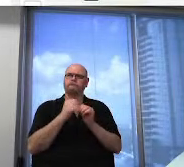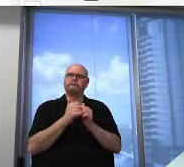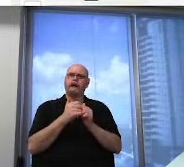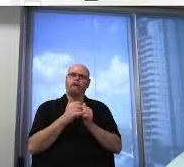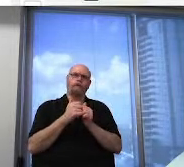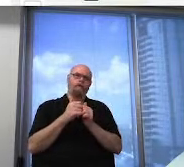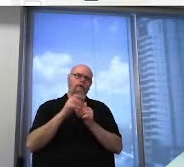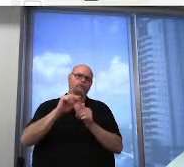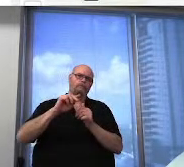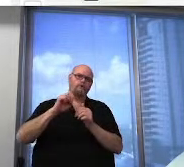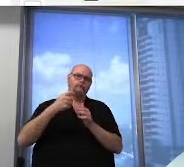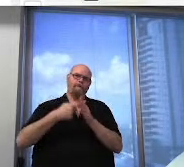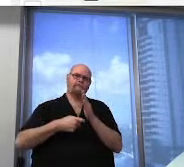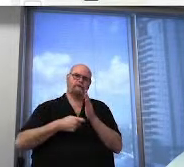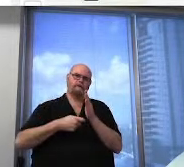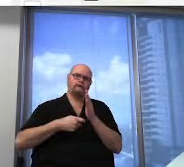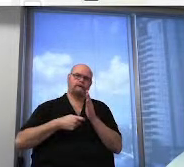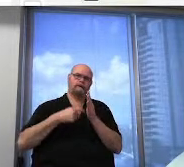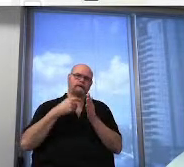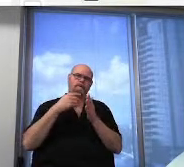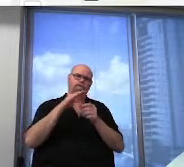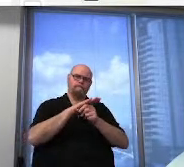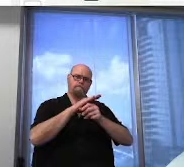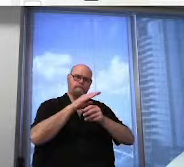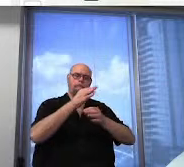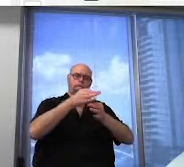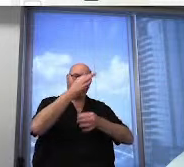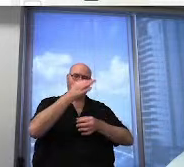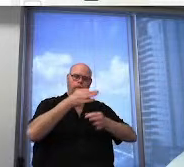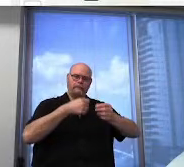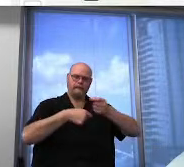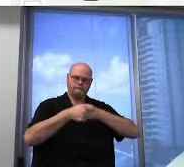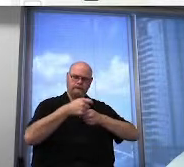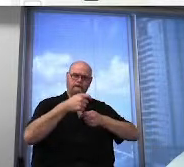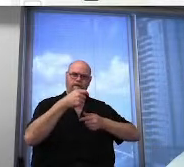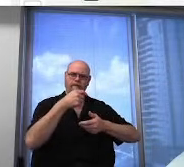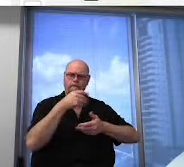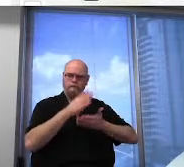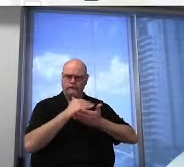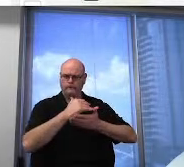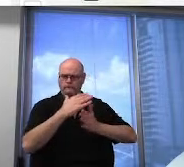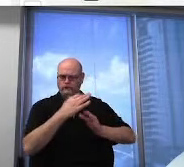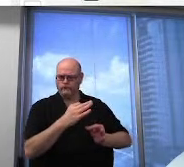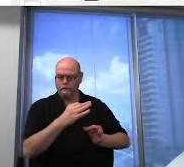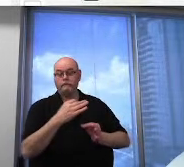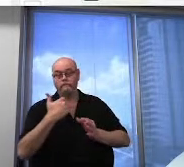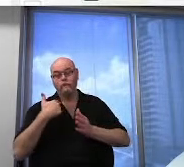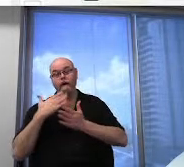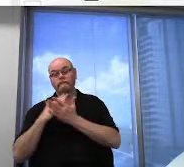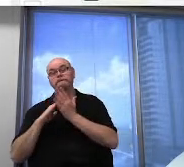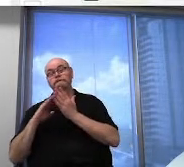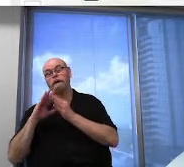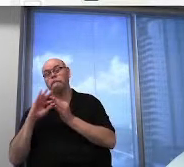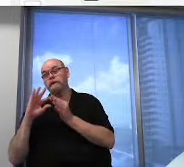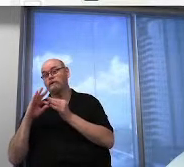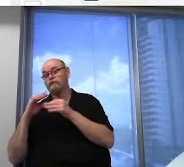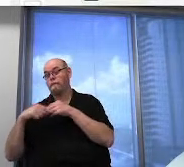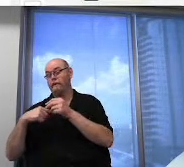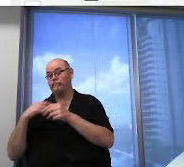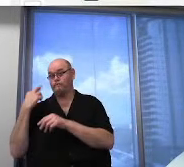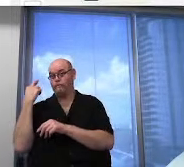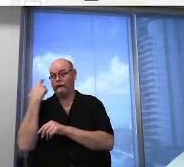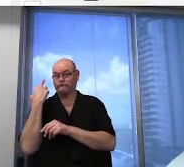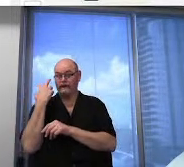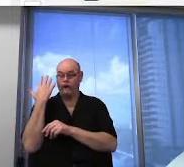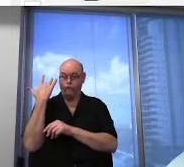that the ratepayer funded pole replacement budget was determined. We do have some narrative on, I'll call it